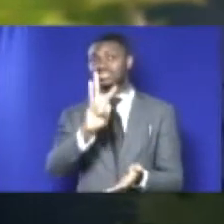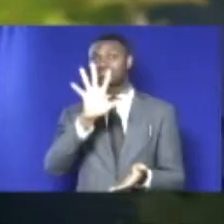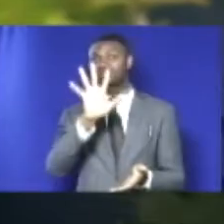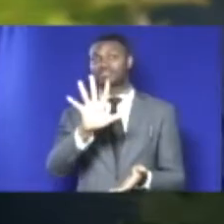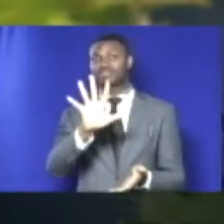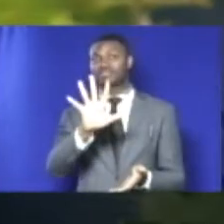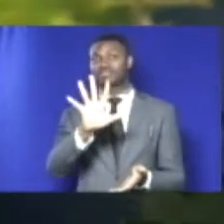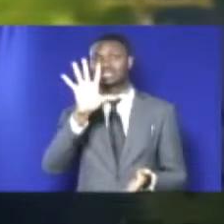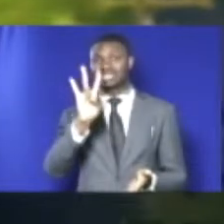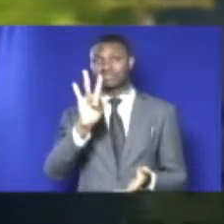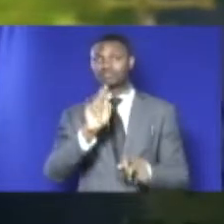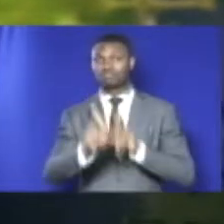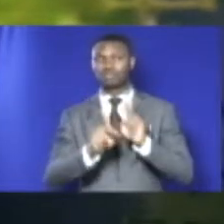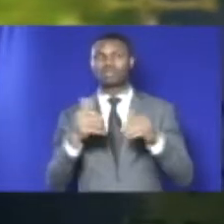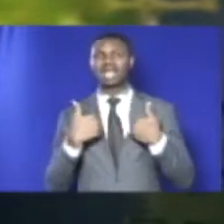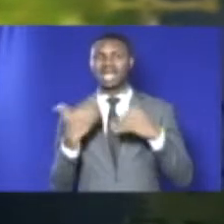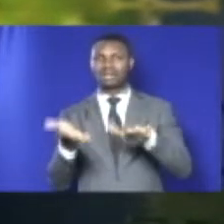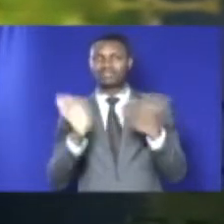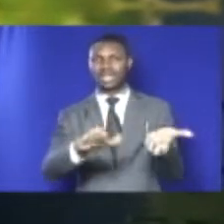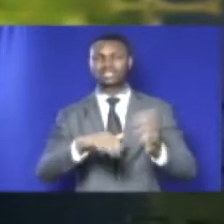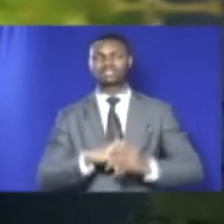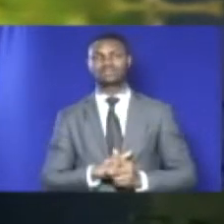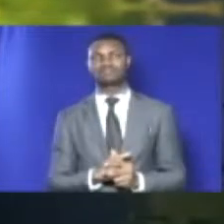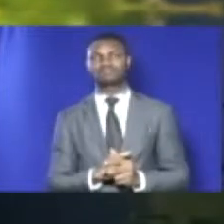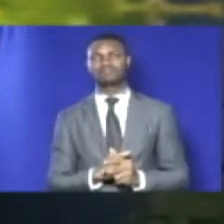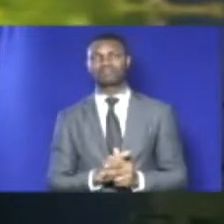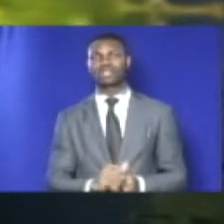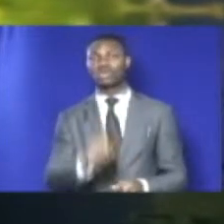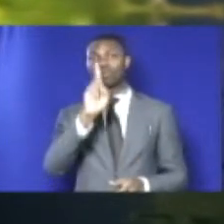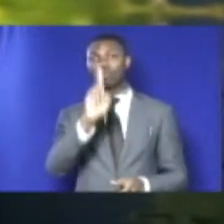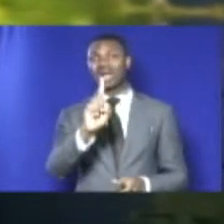9,657 fatalities recorded, while